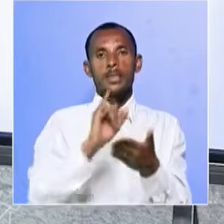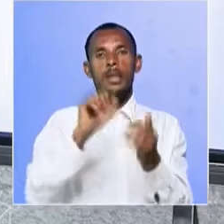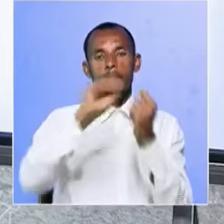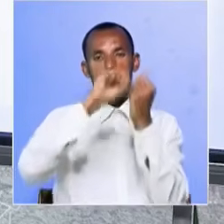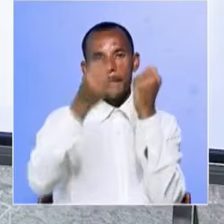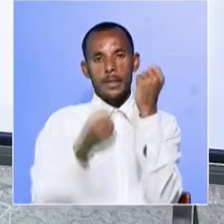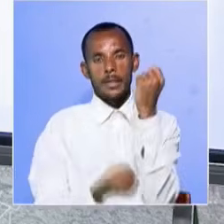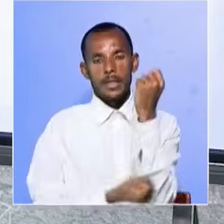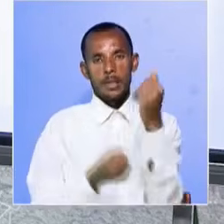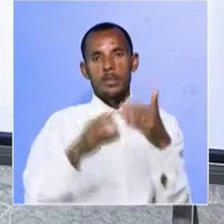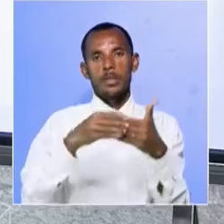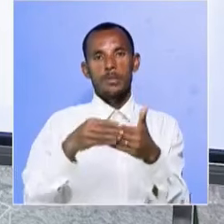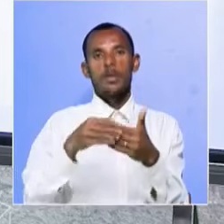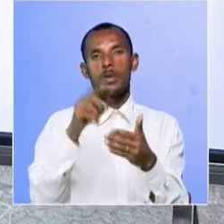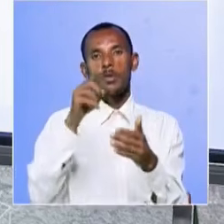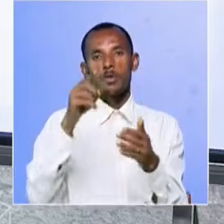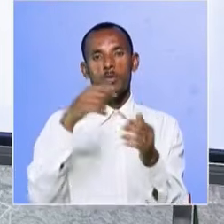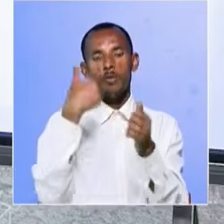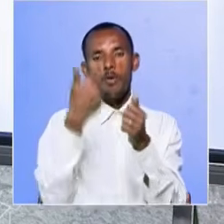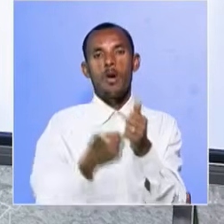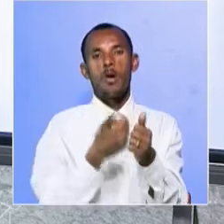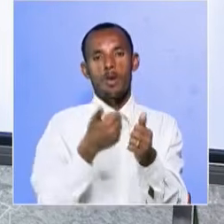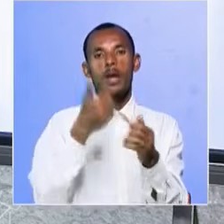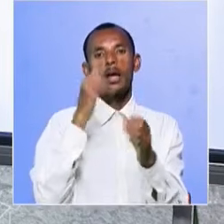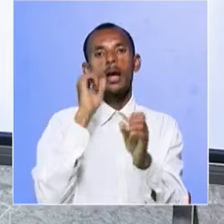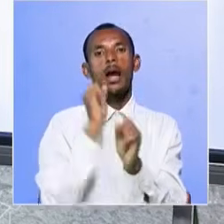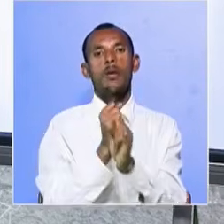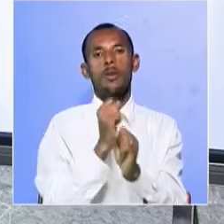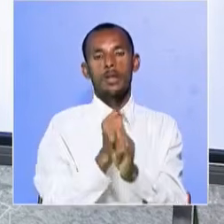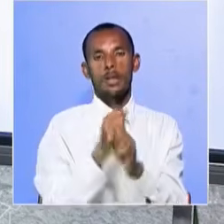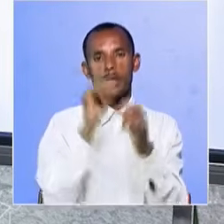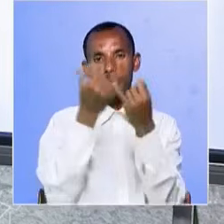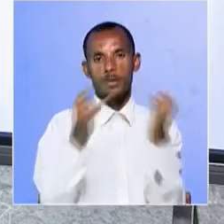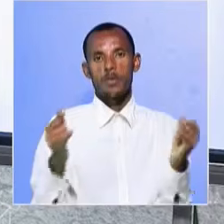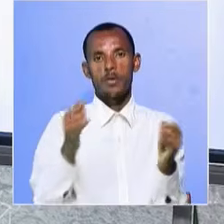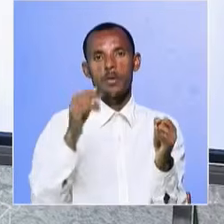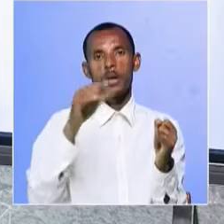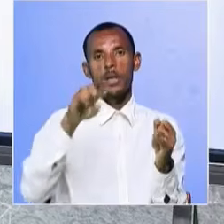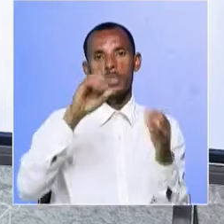basic principle that you need to follow in calculating divisions of rational